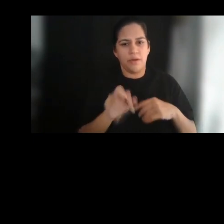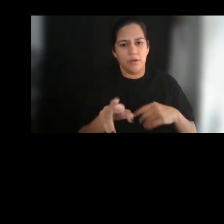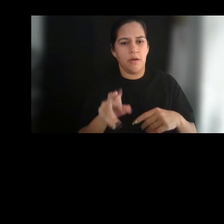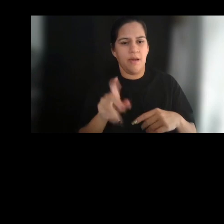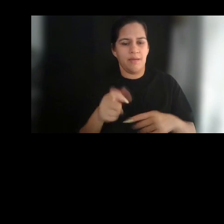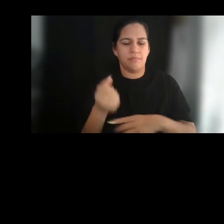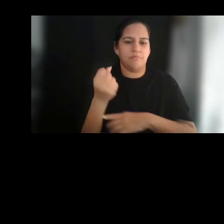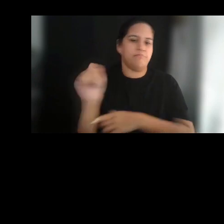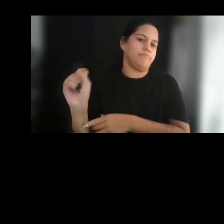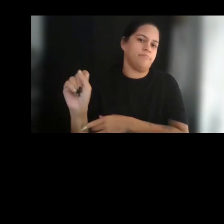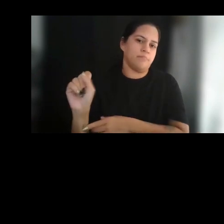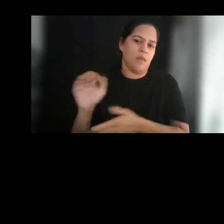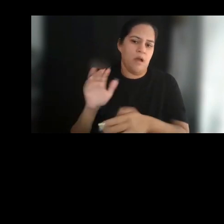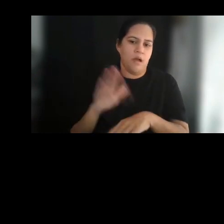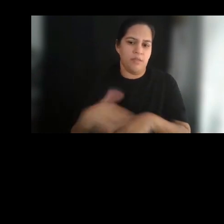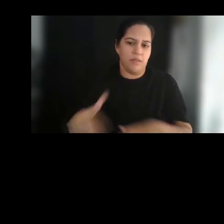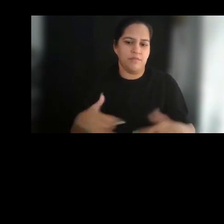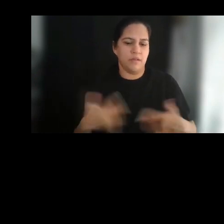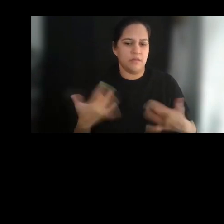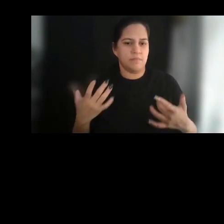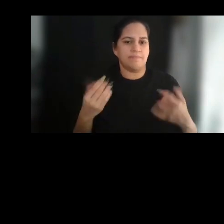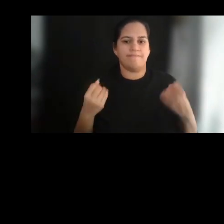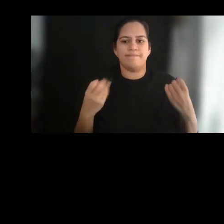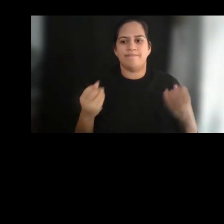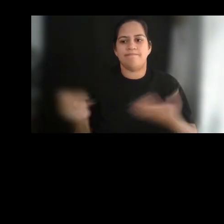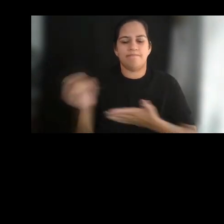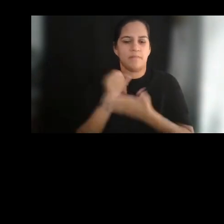on the many, many artists that were a part of it,